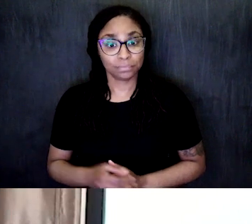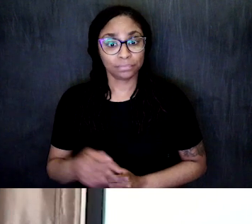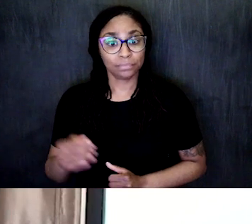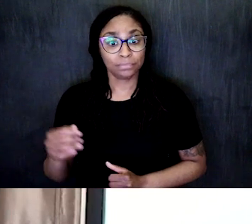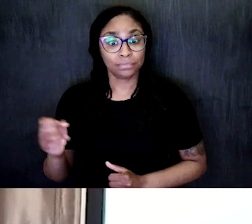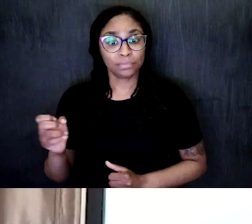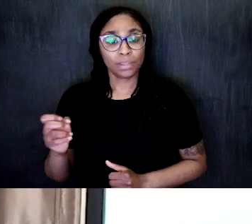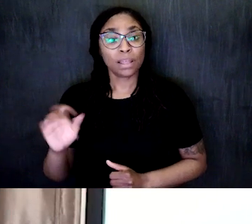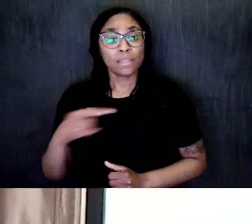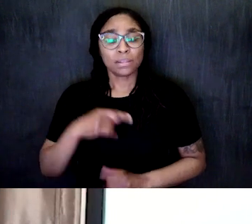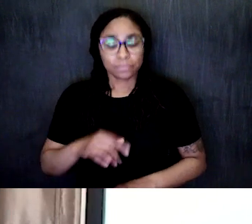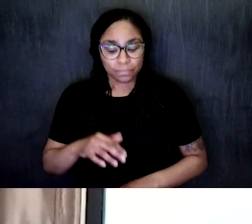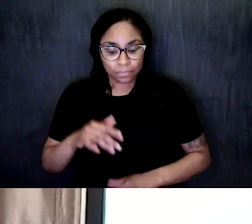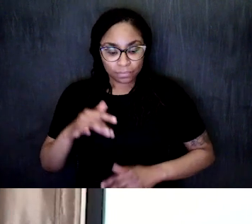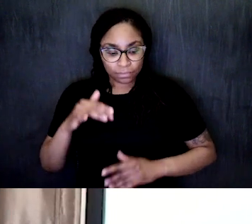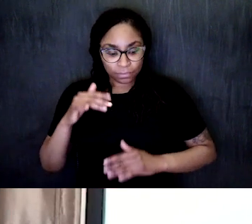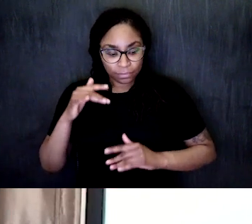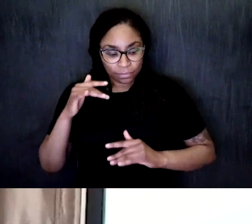Come back, inhale.